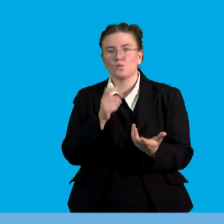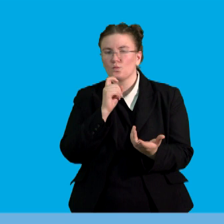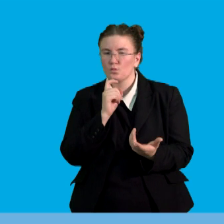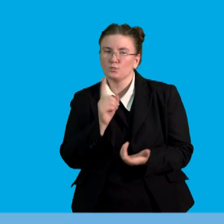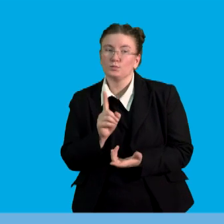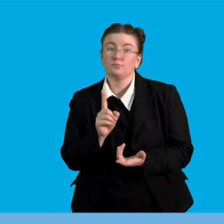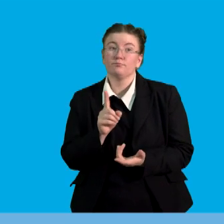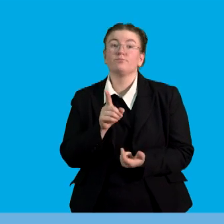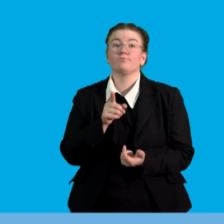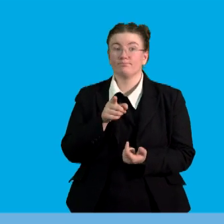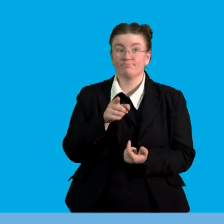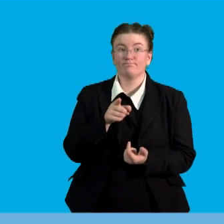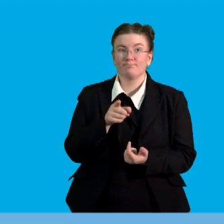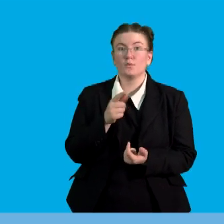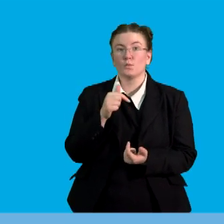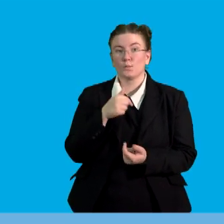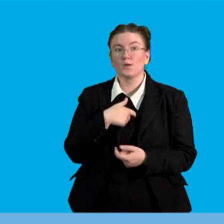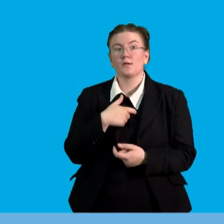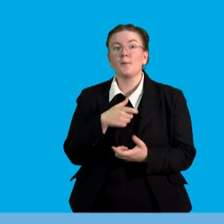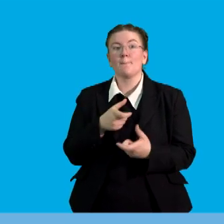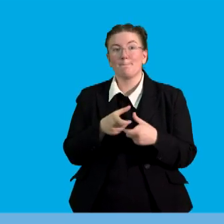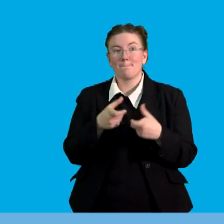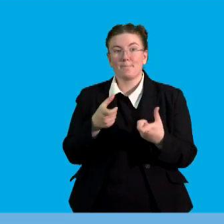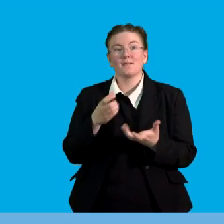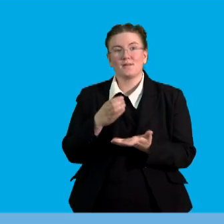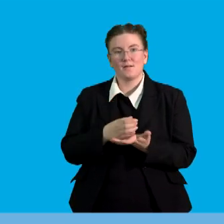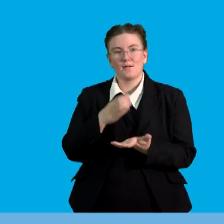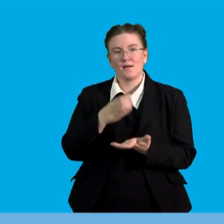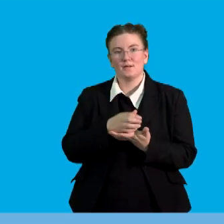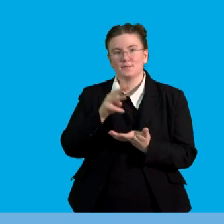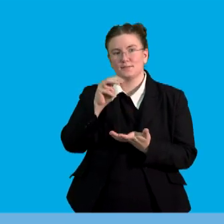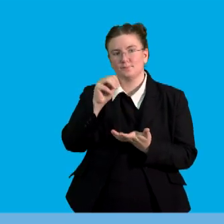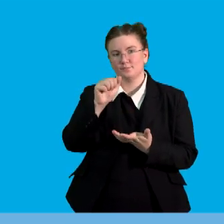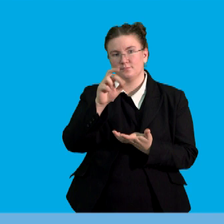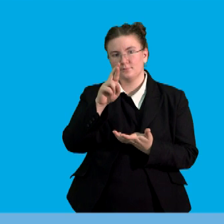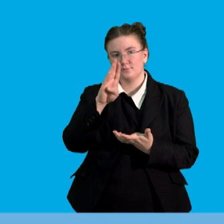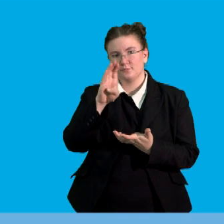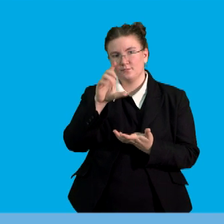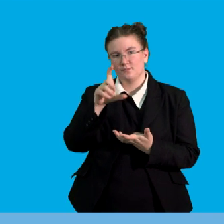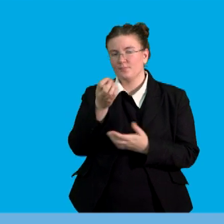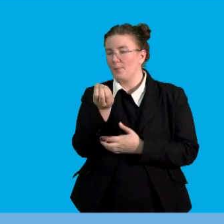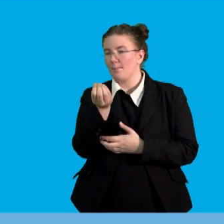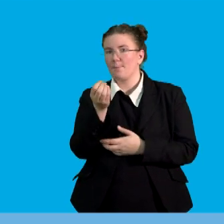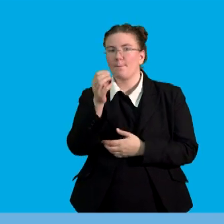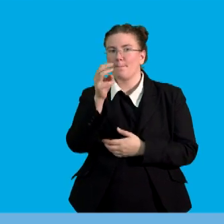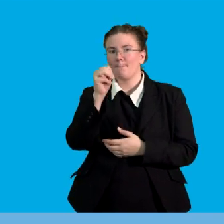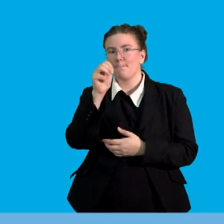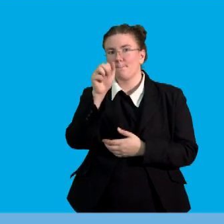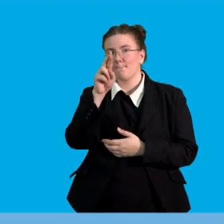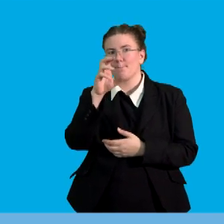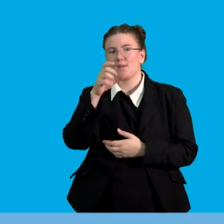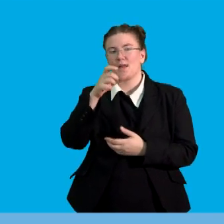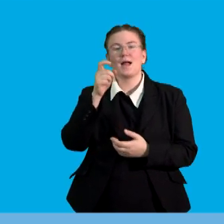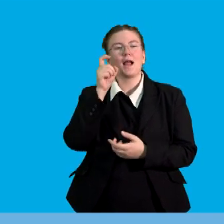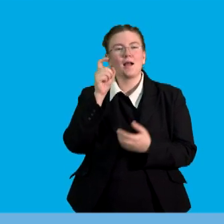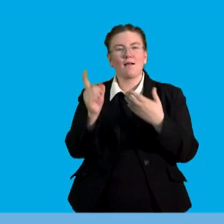calculation? We are given that we have a large glass marble, so the keyword there is glass.